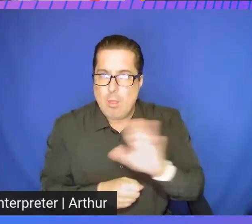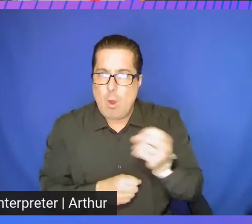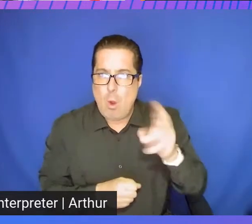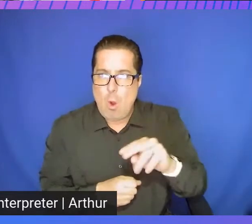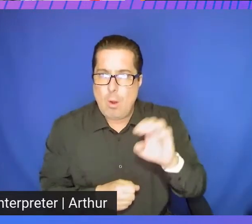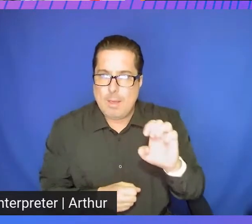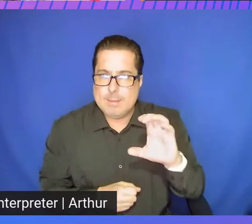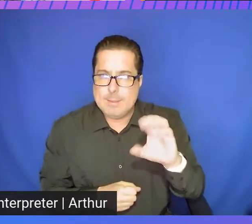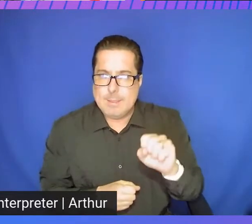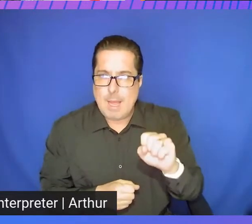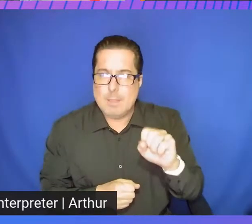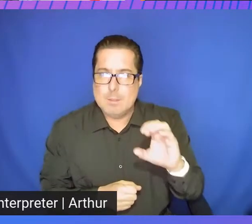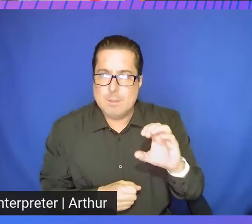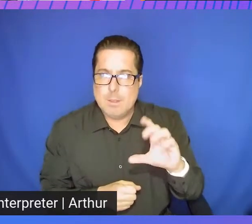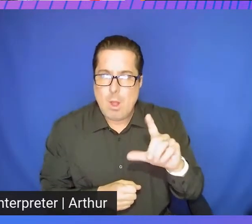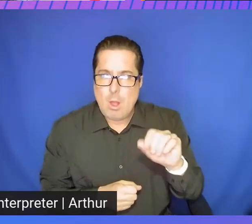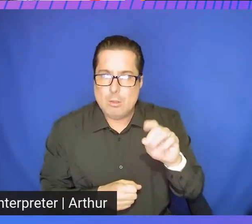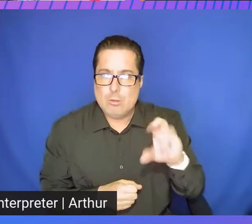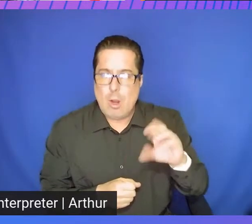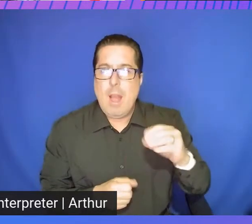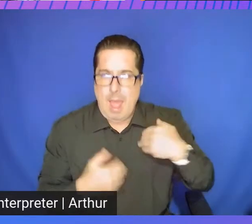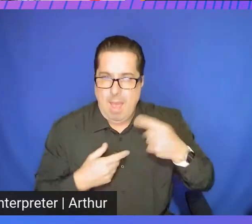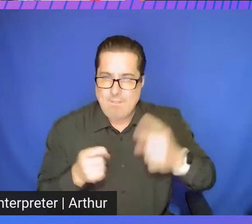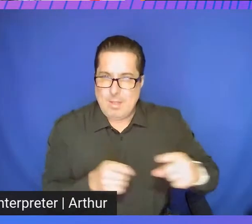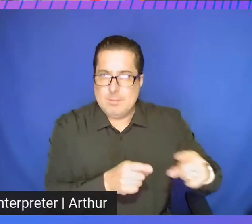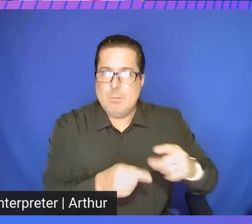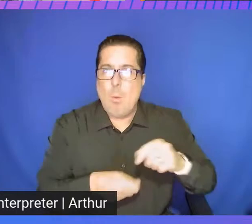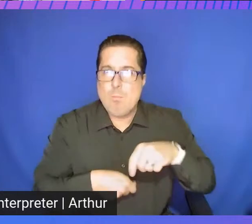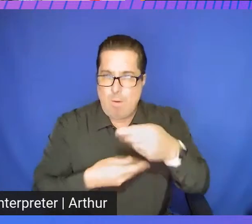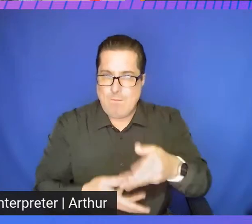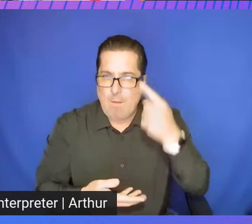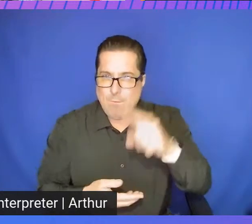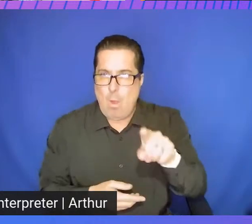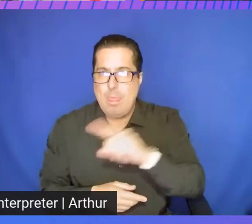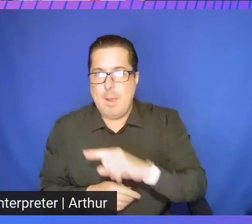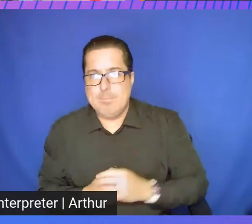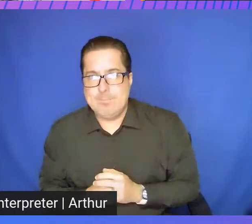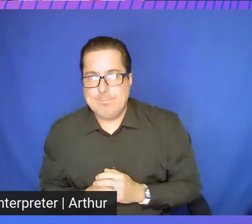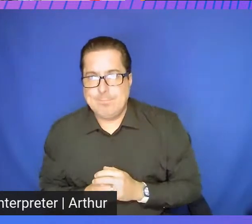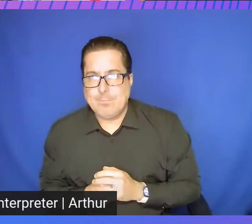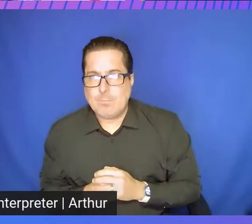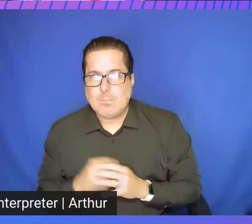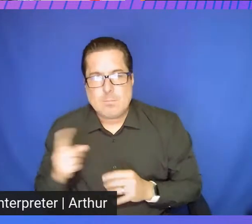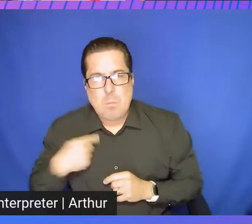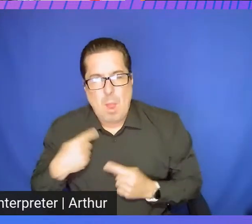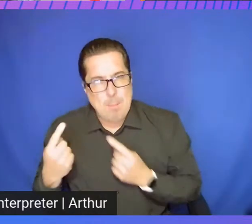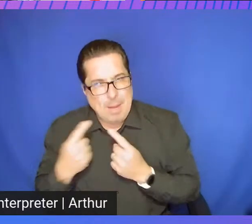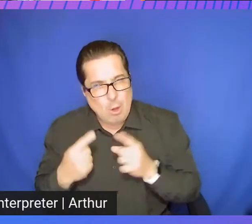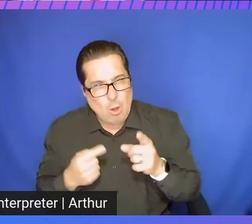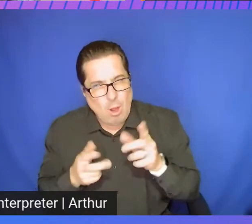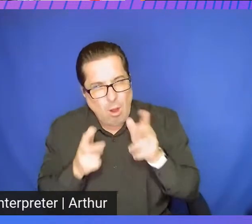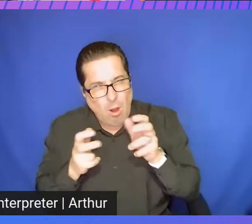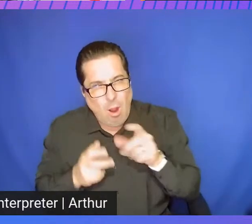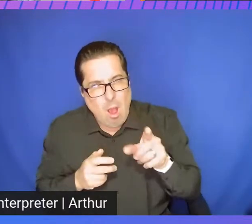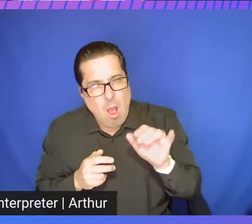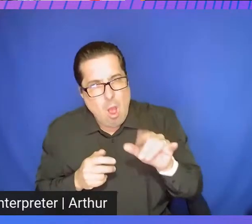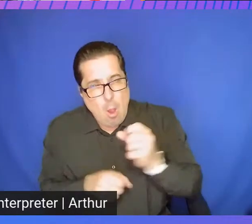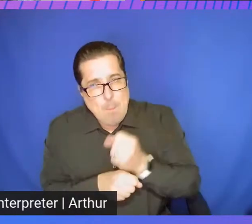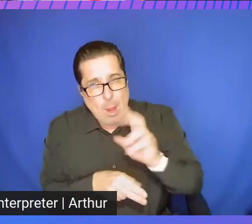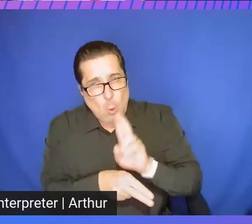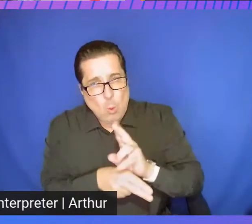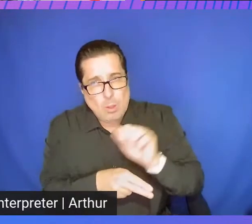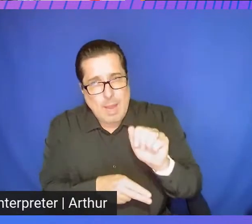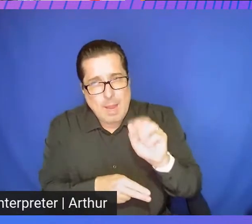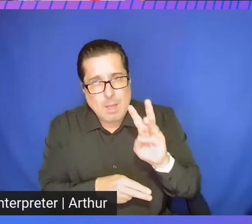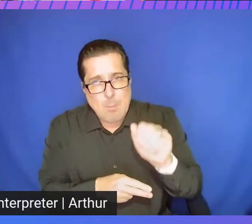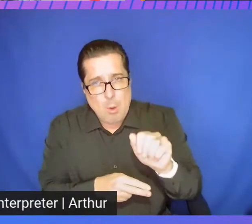cluster and have the instances provisioned for them. So I'm kind of hearing that you're making use of a lot of AWS services